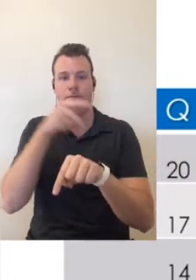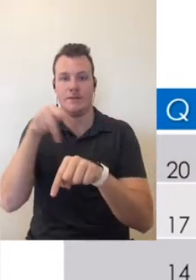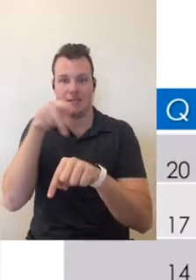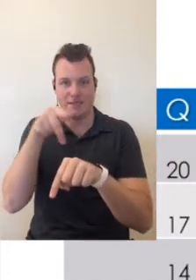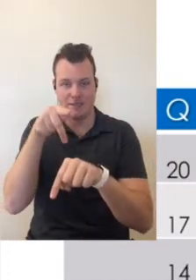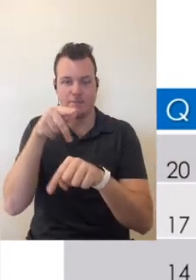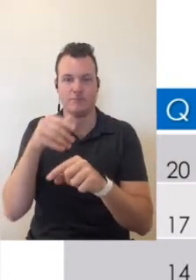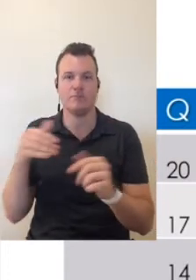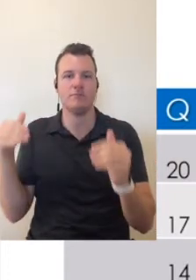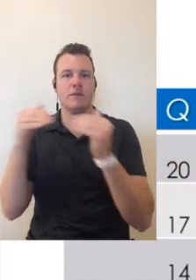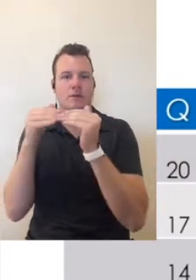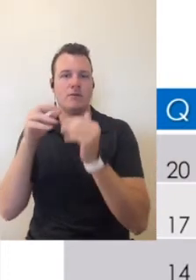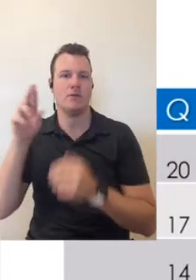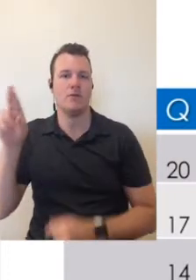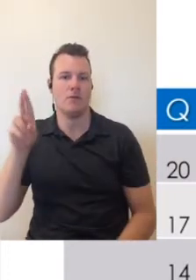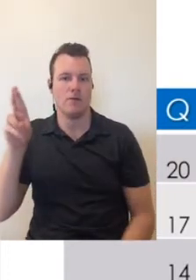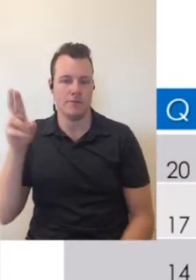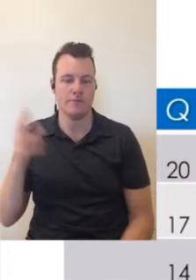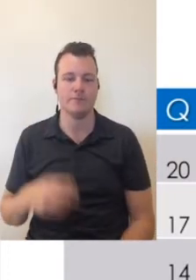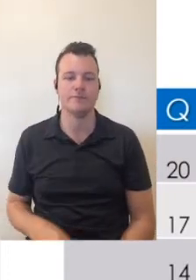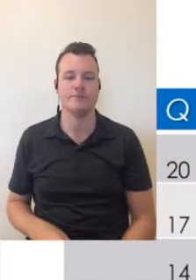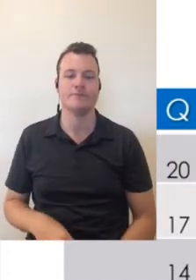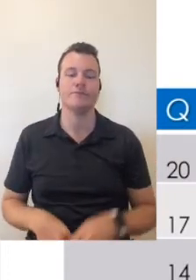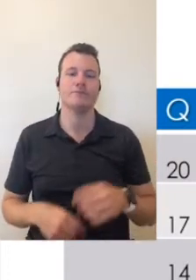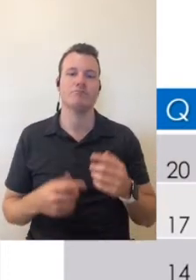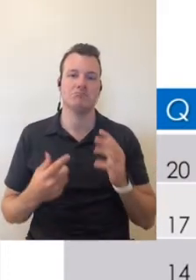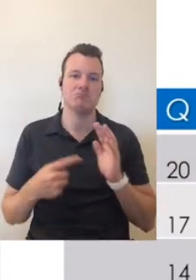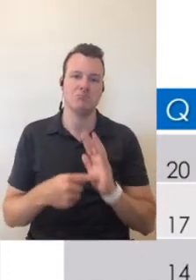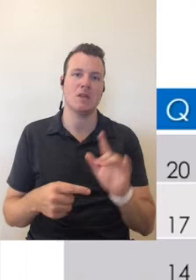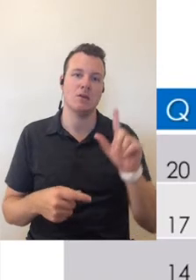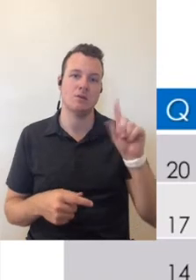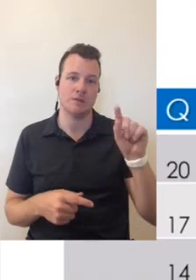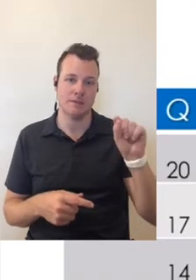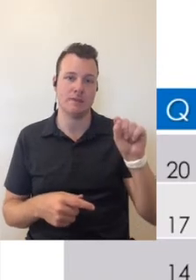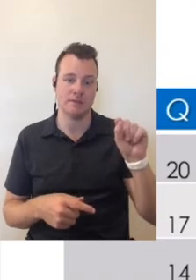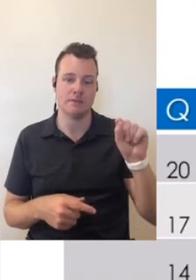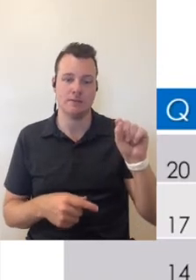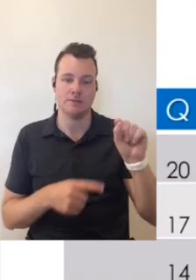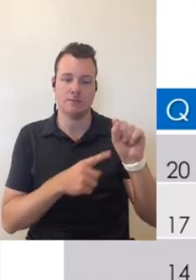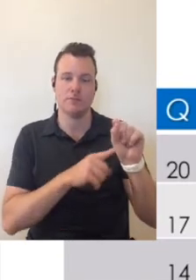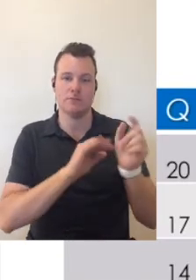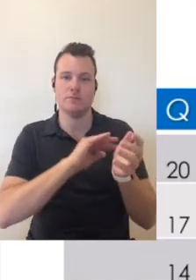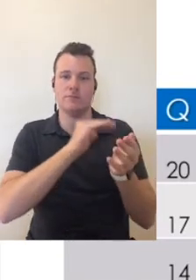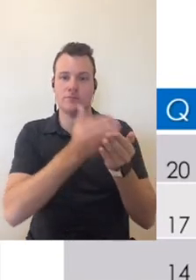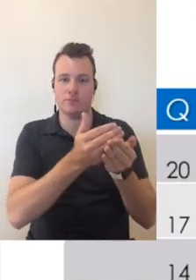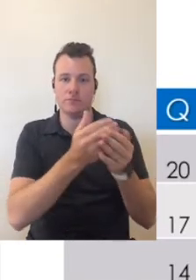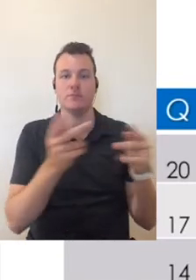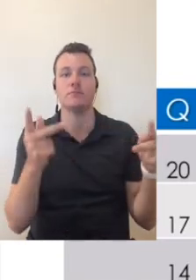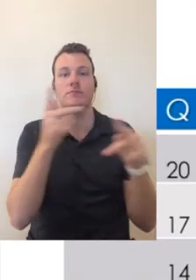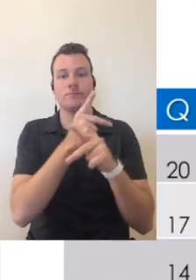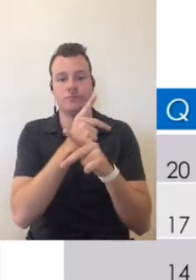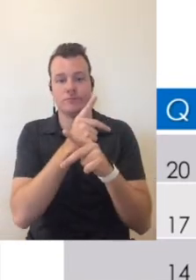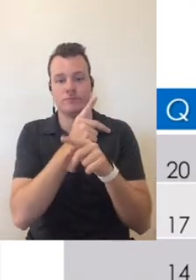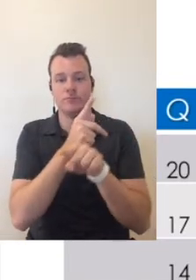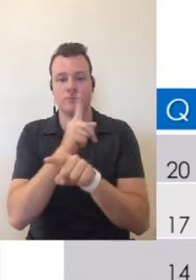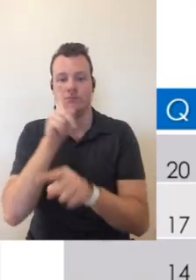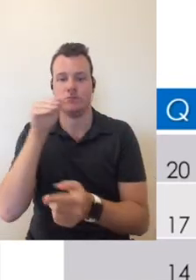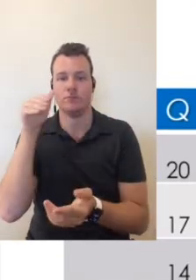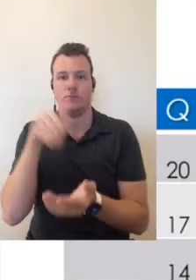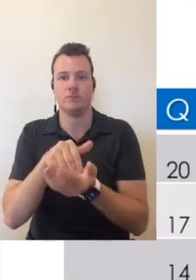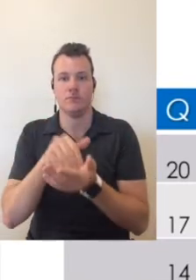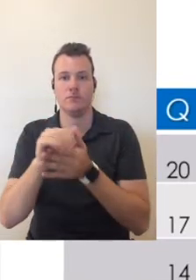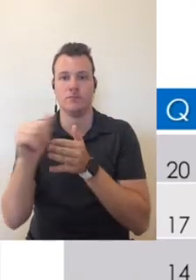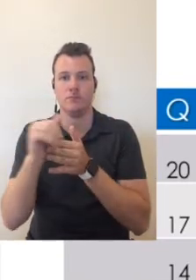quantity, times the P. So on the first row, we have a 20, which is the quantity. When we multiply that